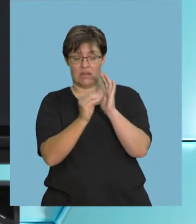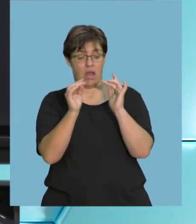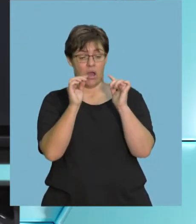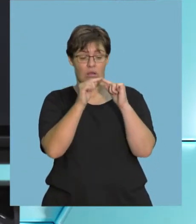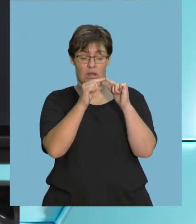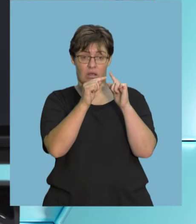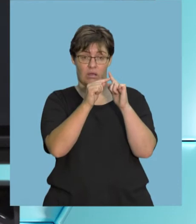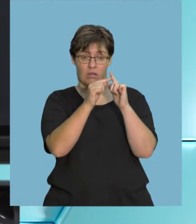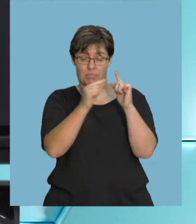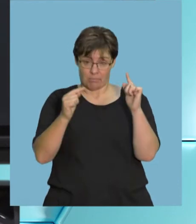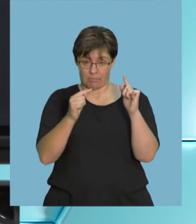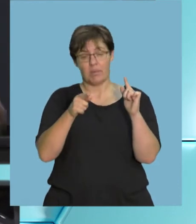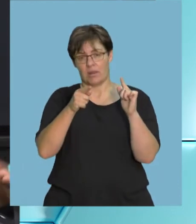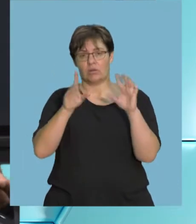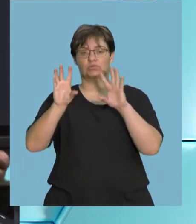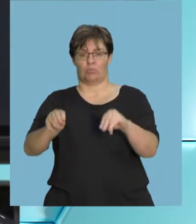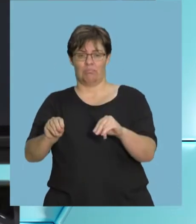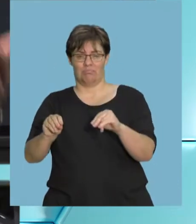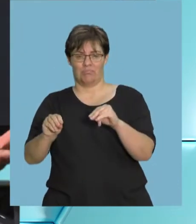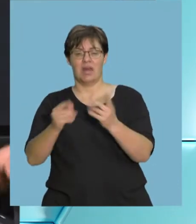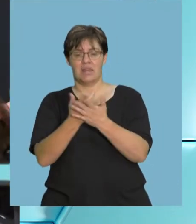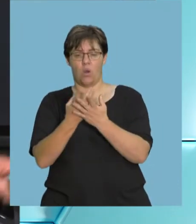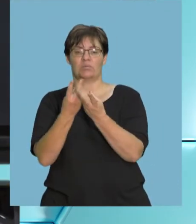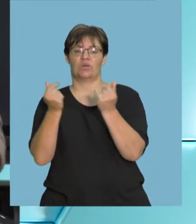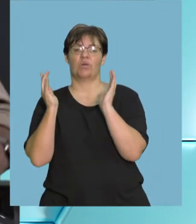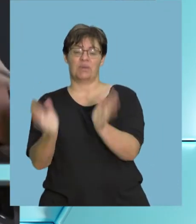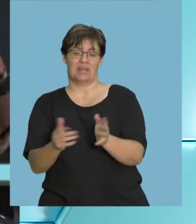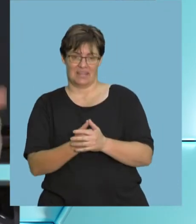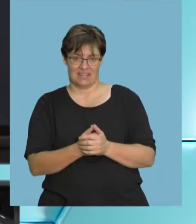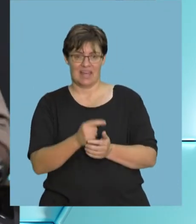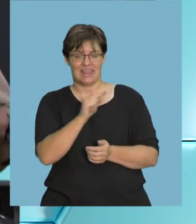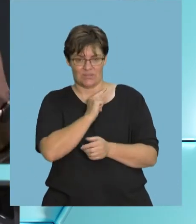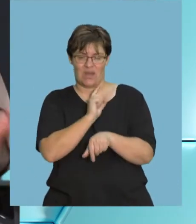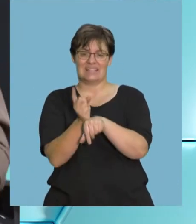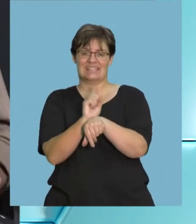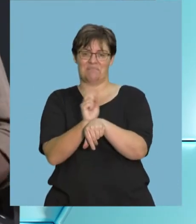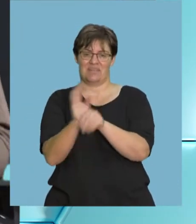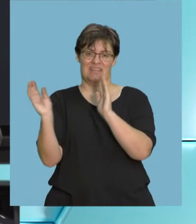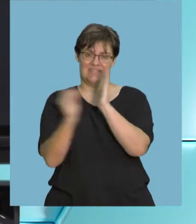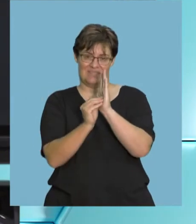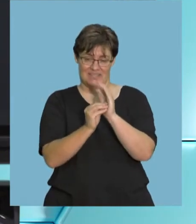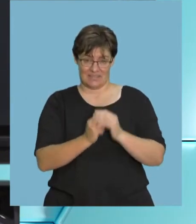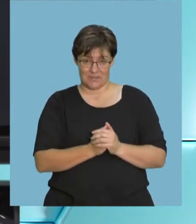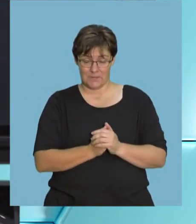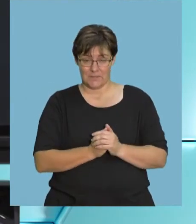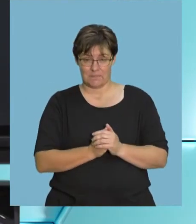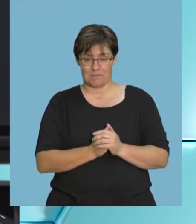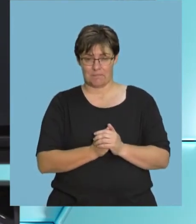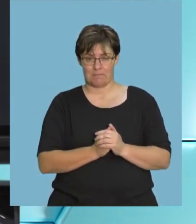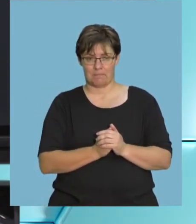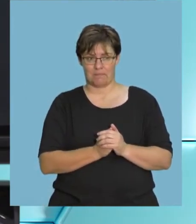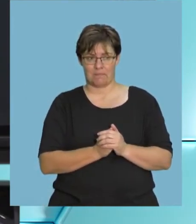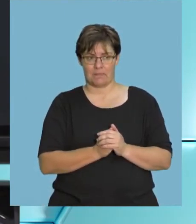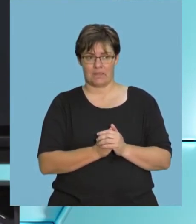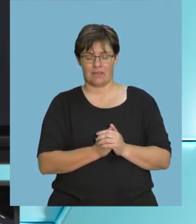magnet. While there is no contact, it ceases to be a magnet, which is why we would describe it as a temporary magnet,